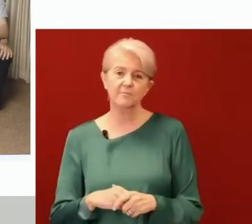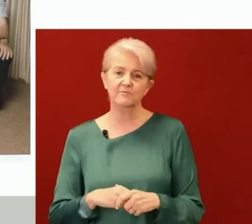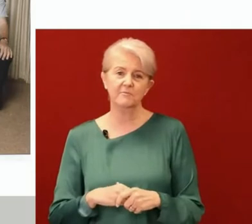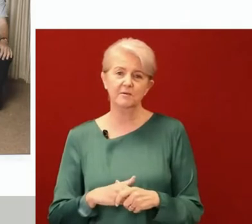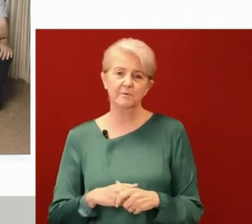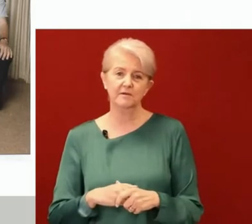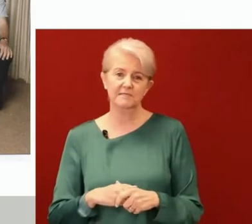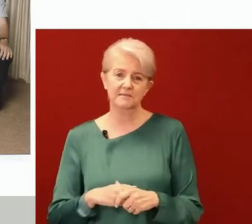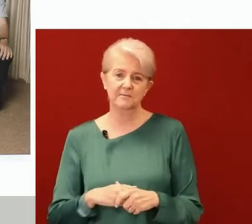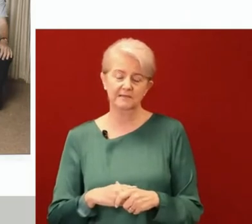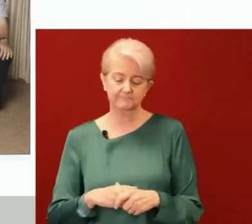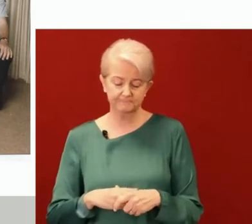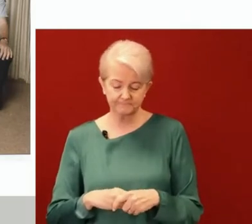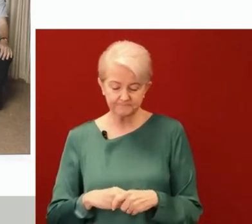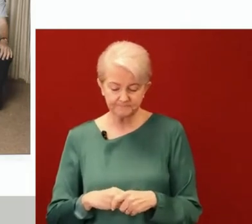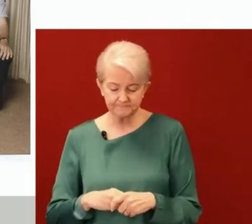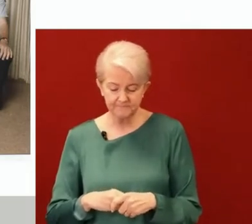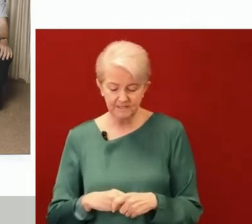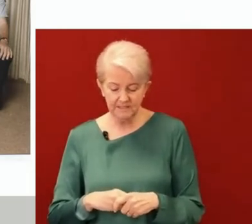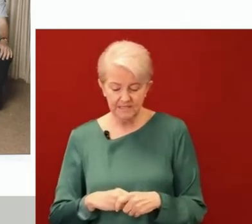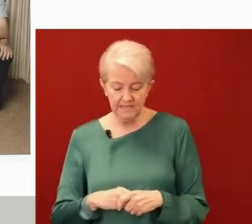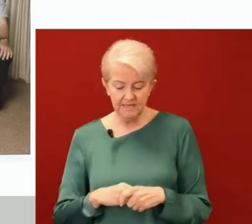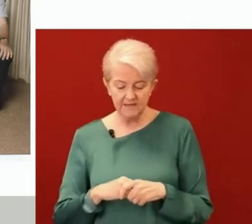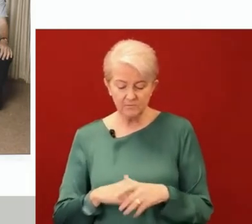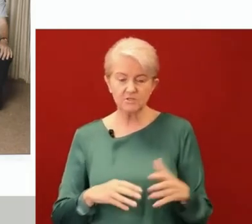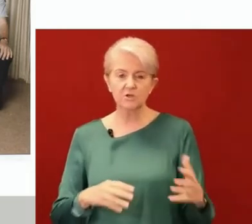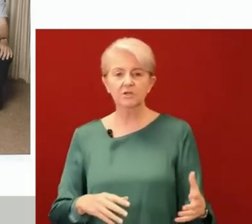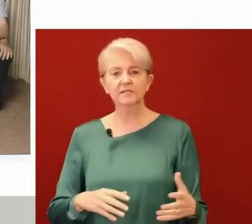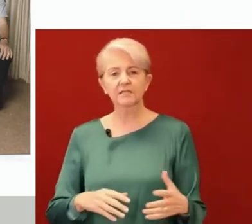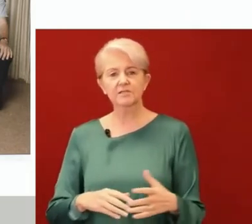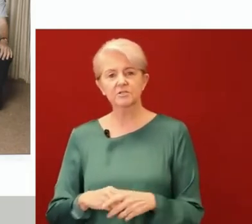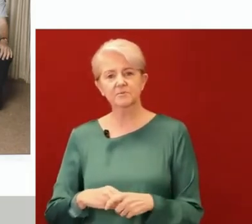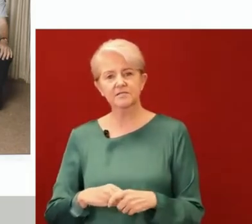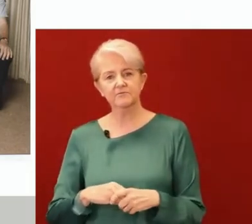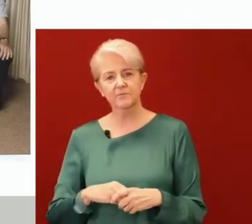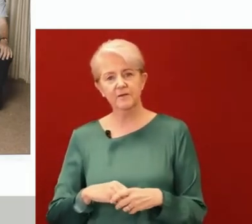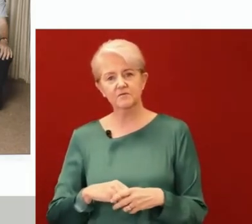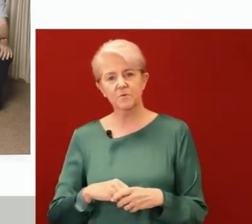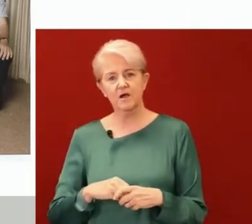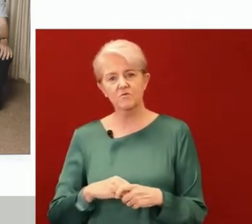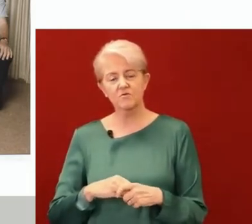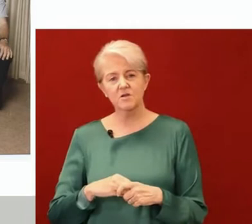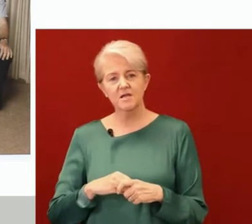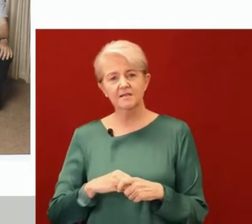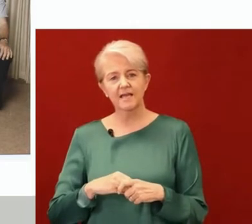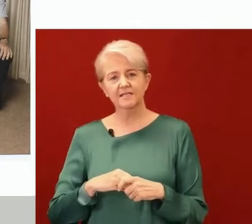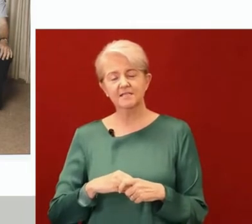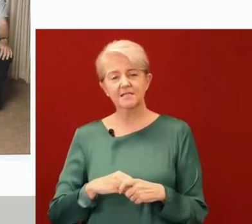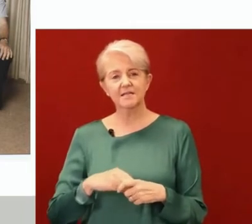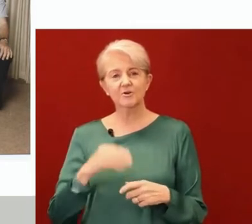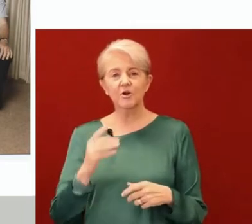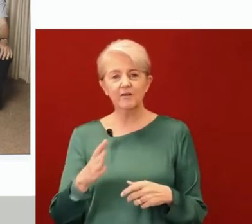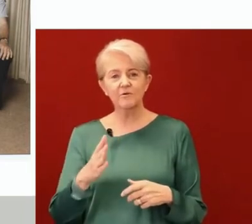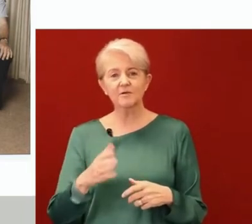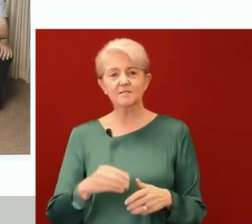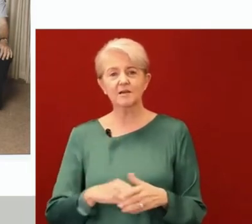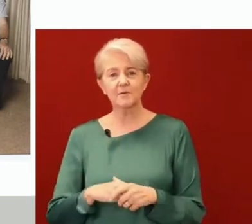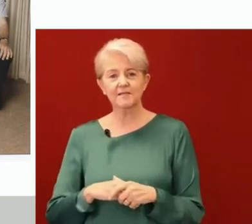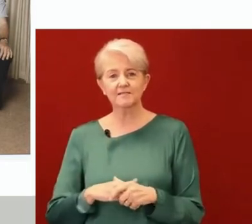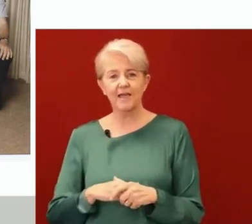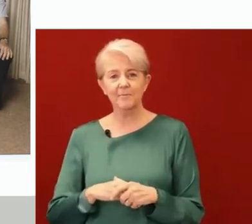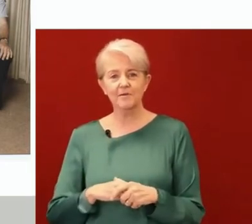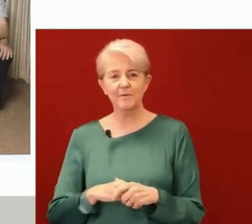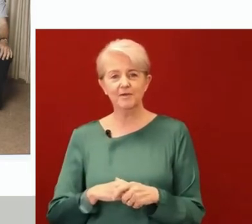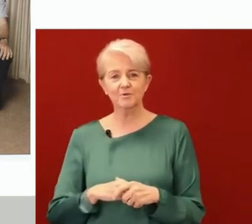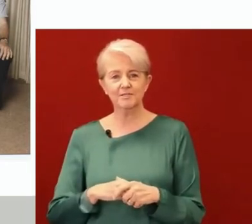they weren't happy for me to beat them at something. That was an early leadership lesson for me as well. That lesson that not everyone's going to